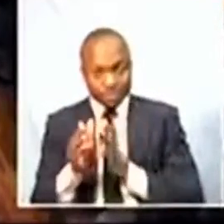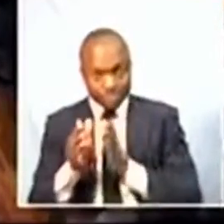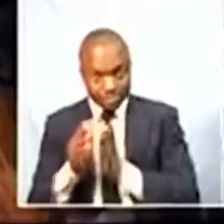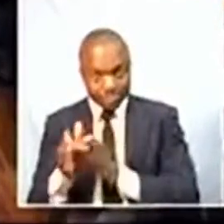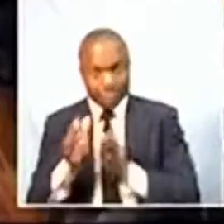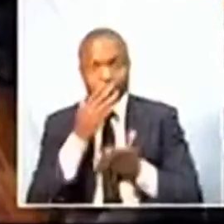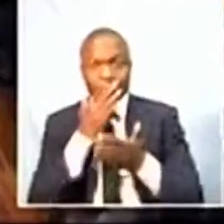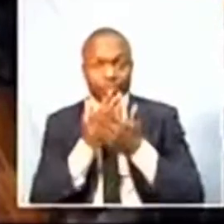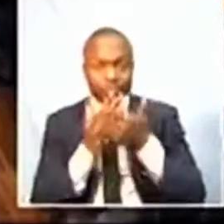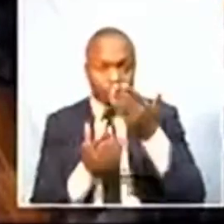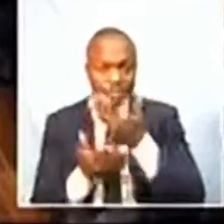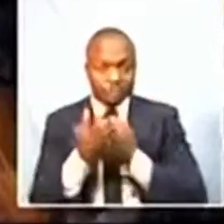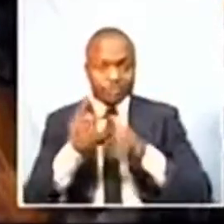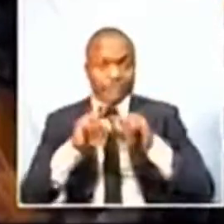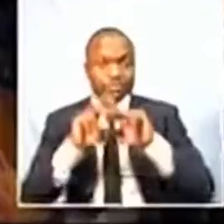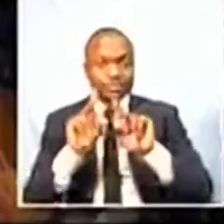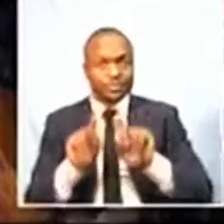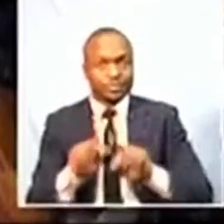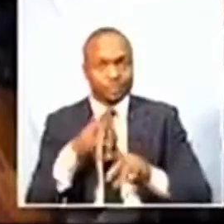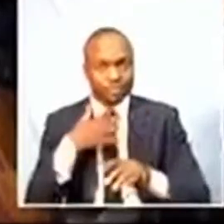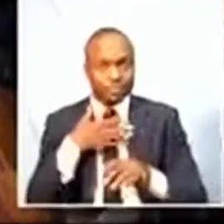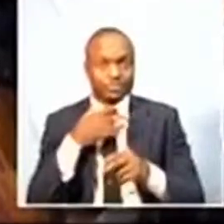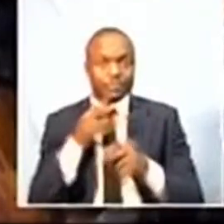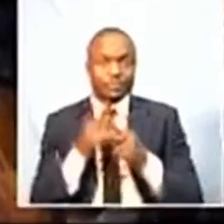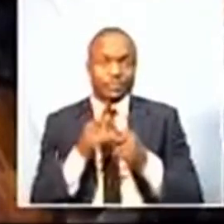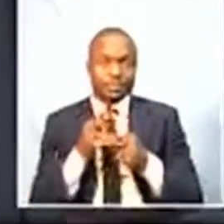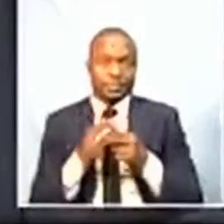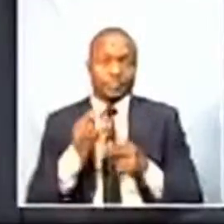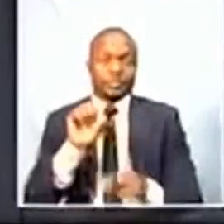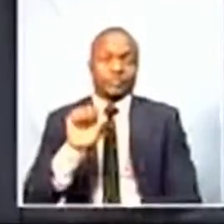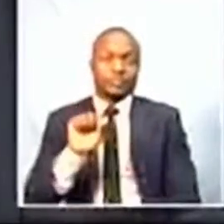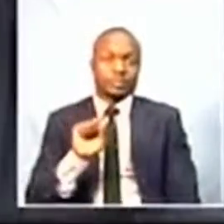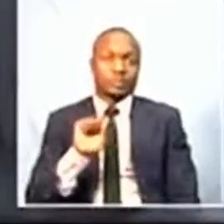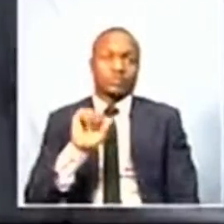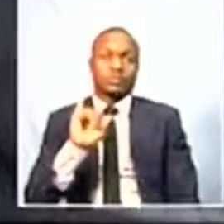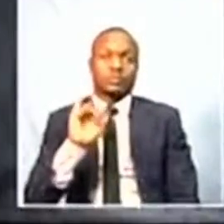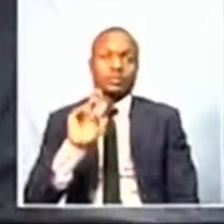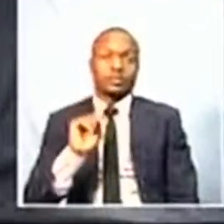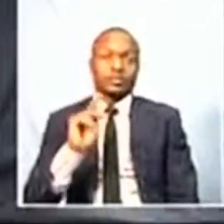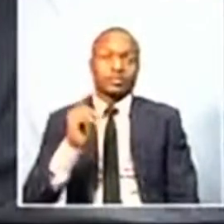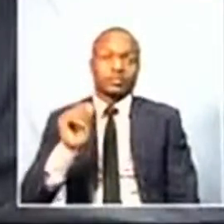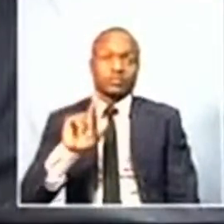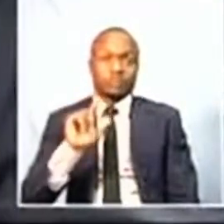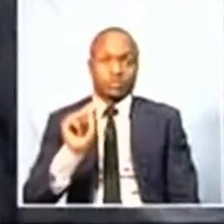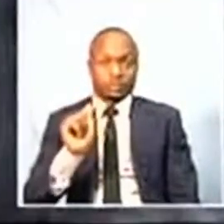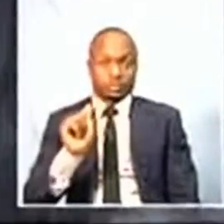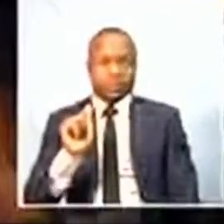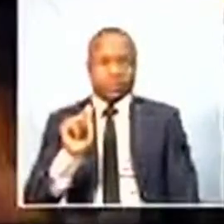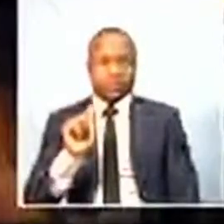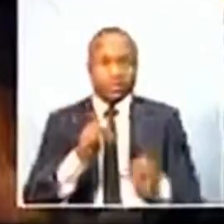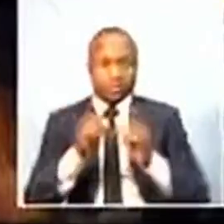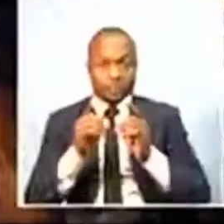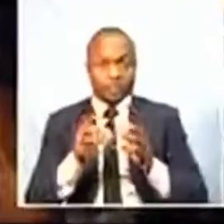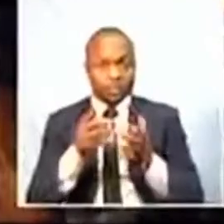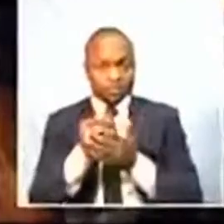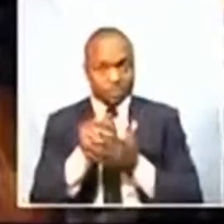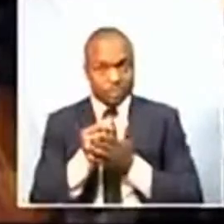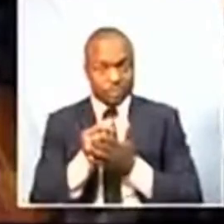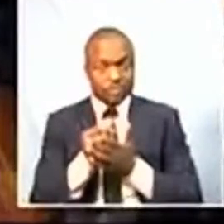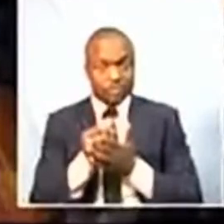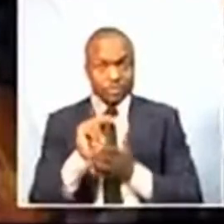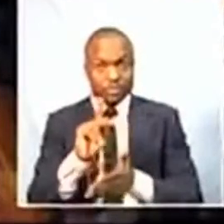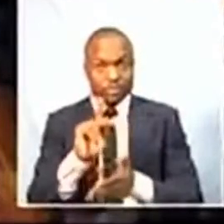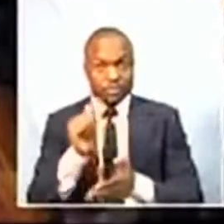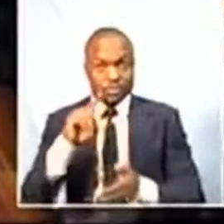Good morning, Chair. Good morning, everyone. My name is Luke Sinkara, the Director, Finance, KAPUTA Town Council. Thank you.